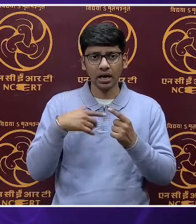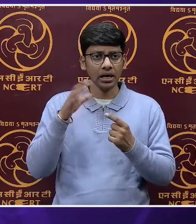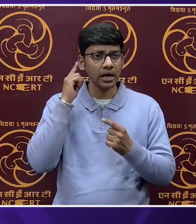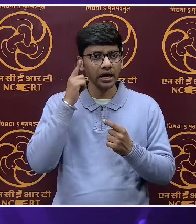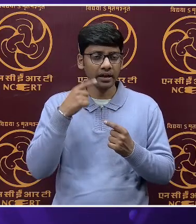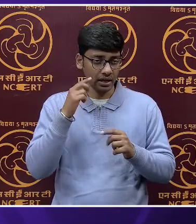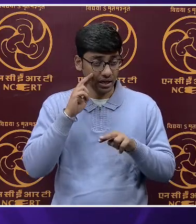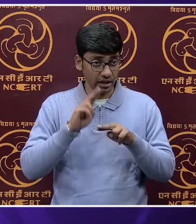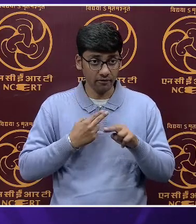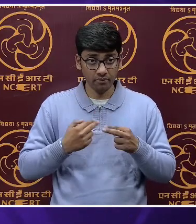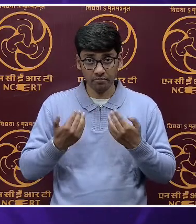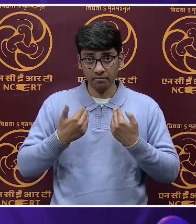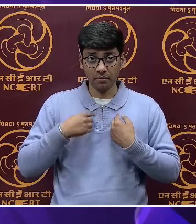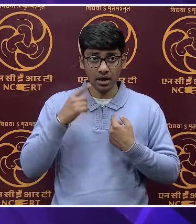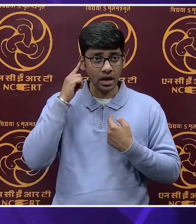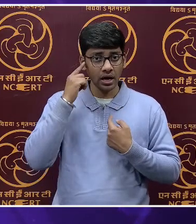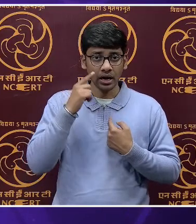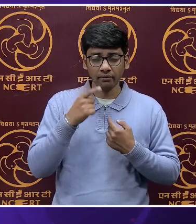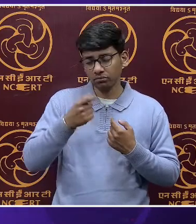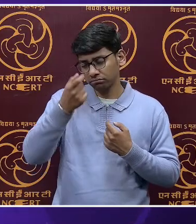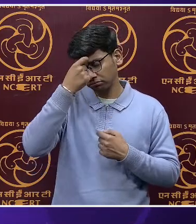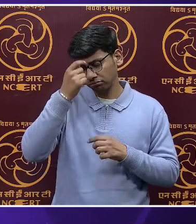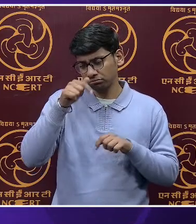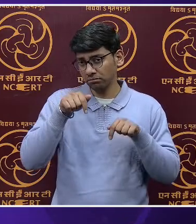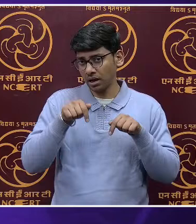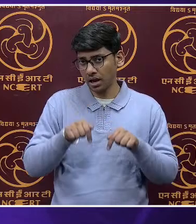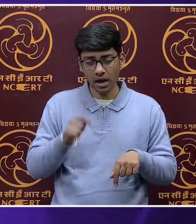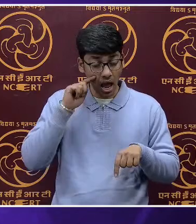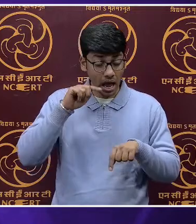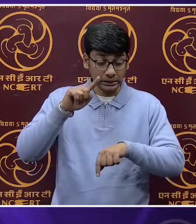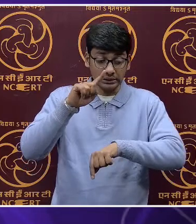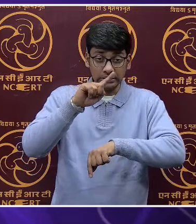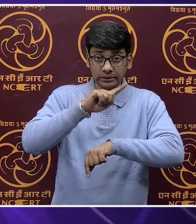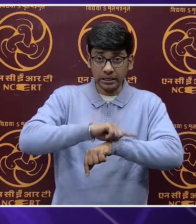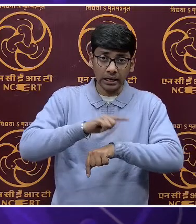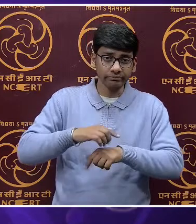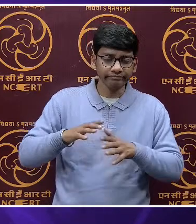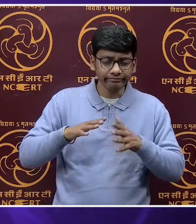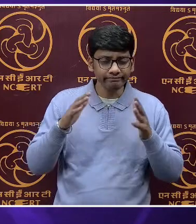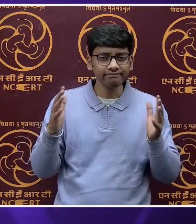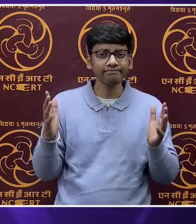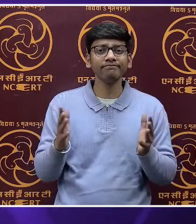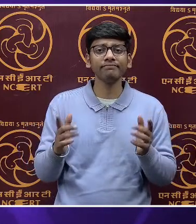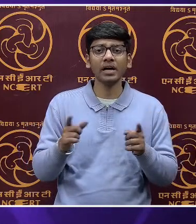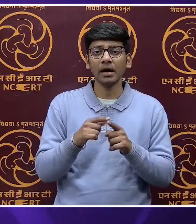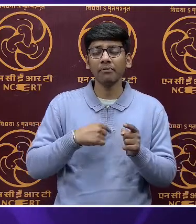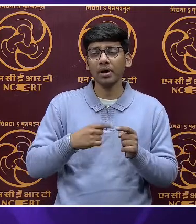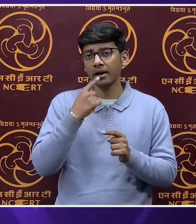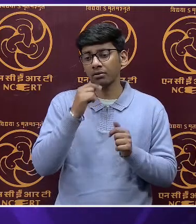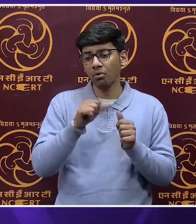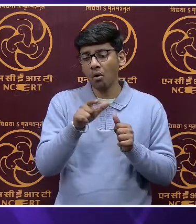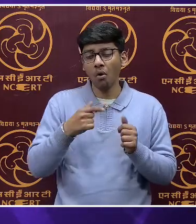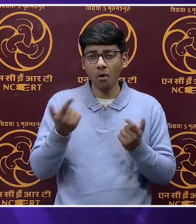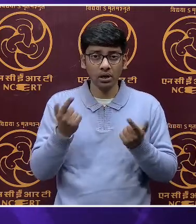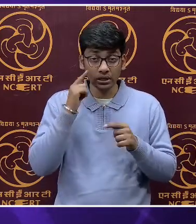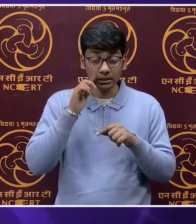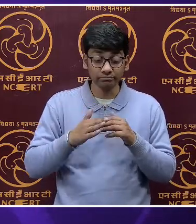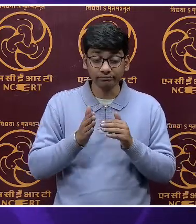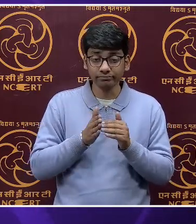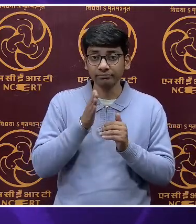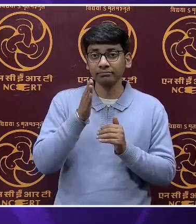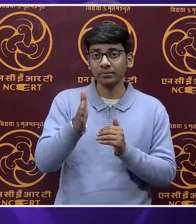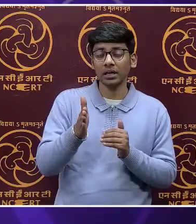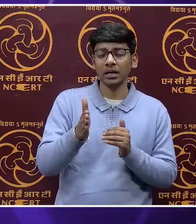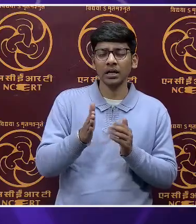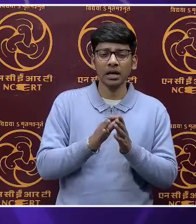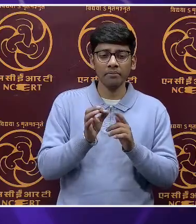is inspiring and motivating. Of course, even today, till today, she is inspiring. And of course, I would like to tell my viewers that you can go to the page